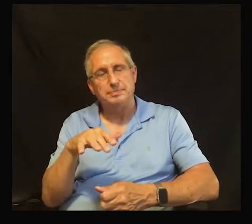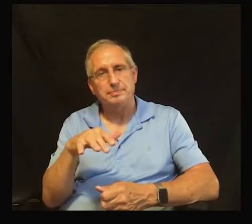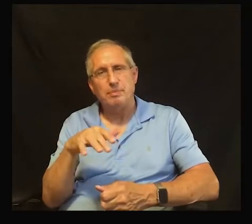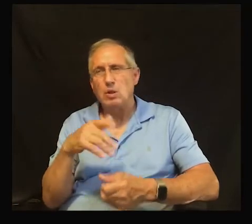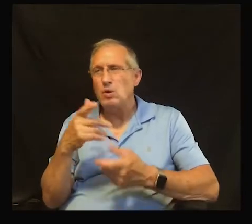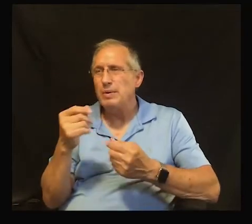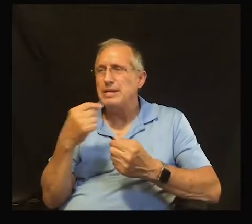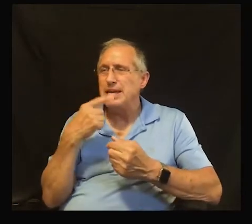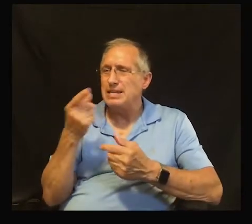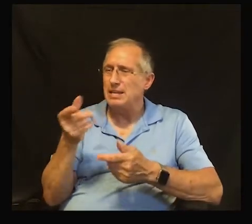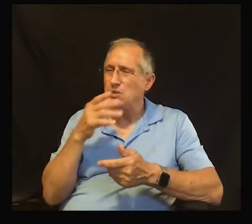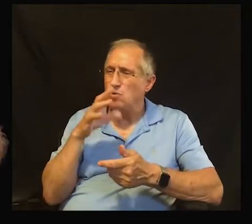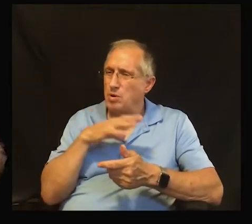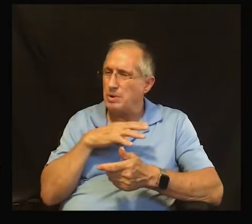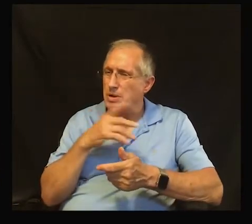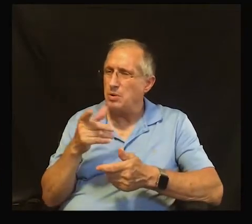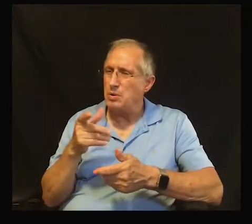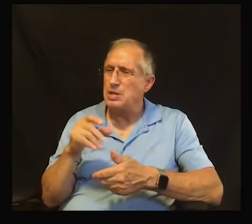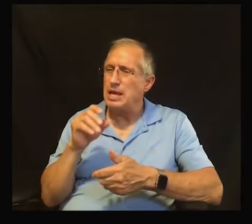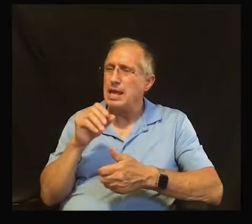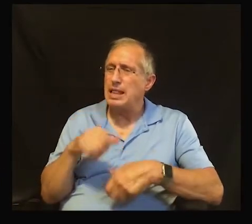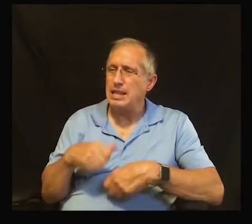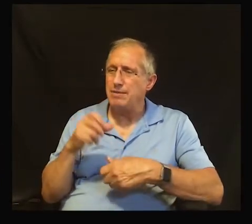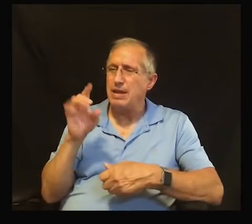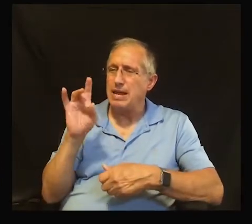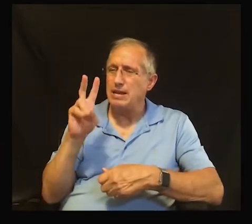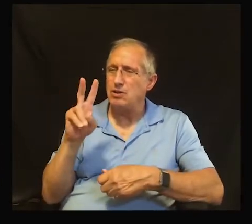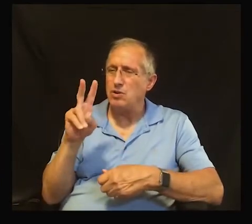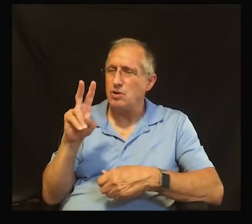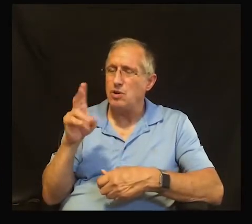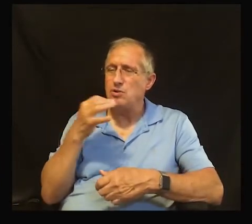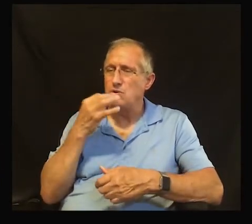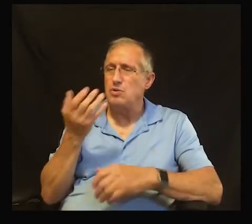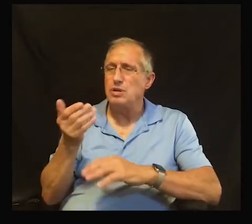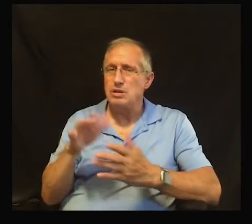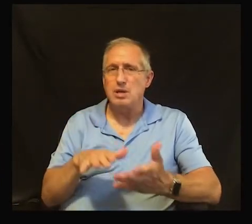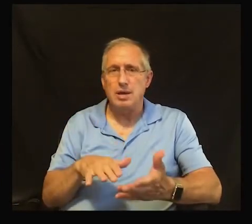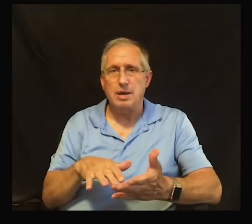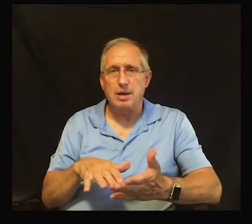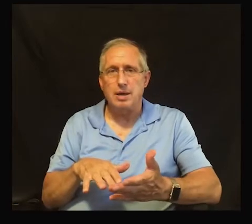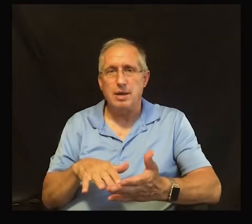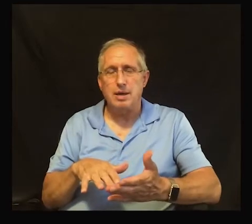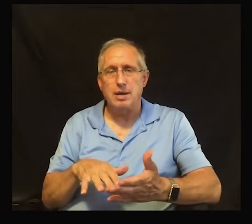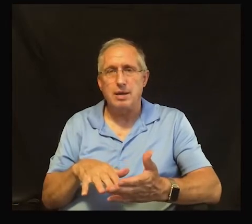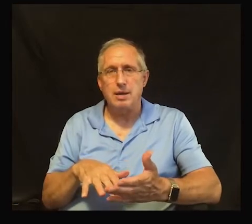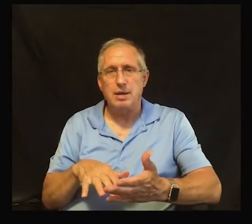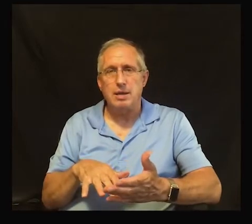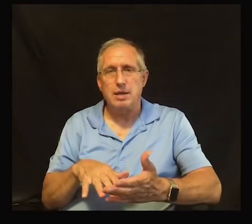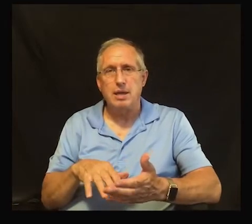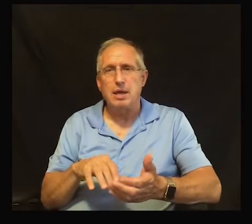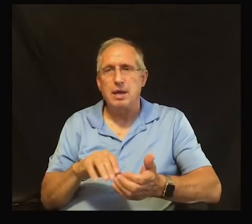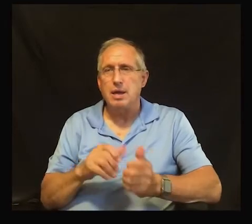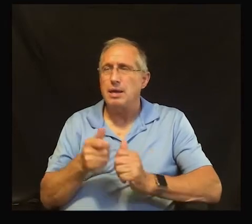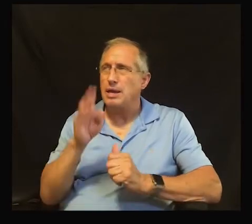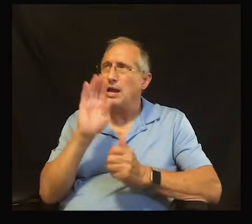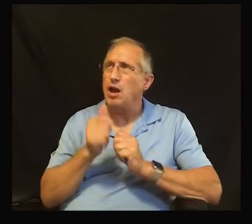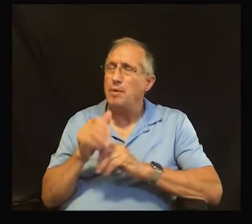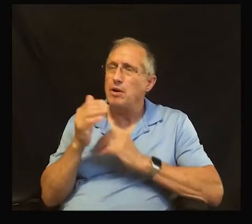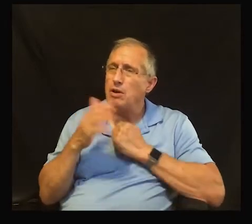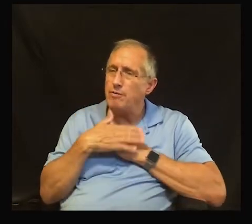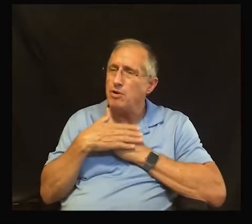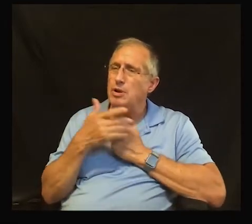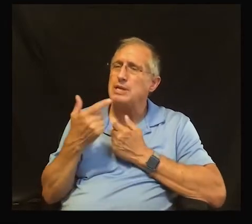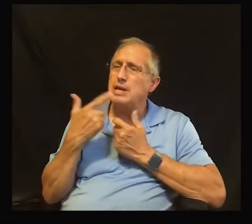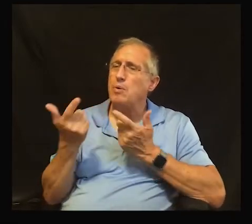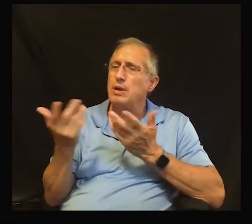age, and I was in over my head. I'm like, what am I going to say to this woman who's lived 82 years, and now she's about to leave this life. She's dealing with stomach cancer. God, how am